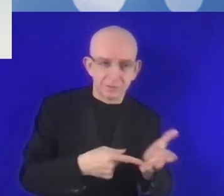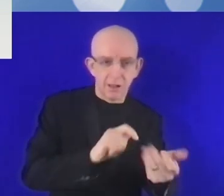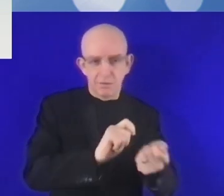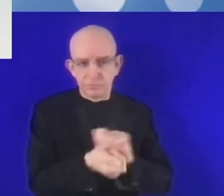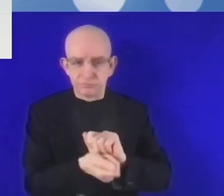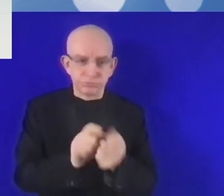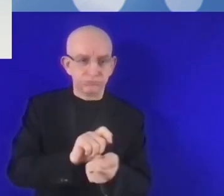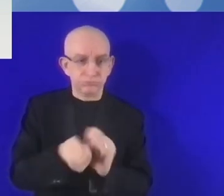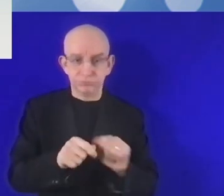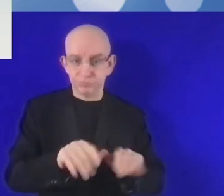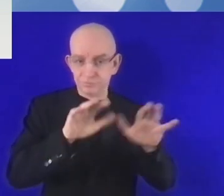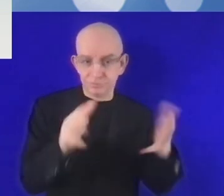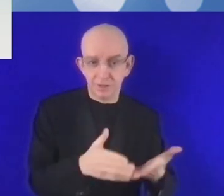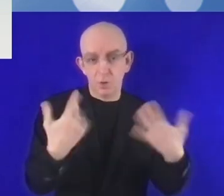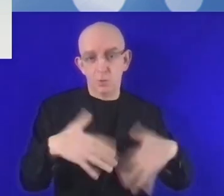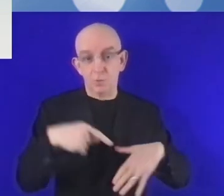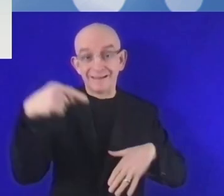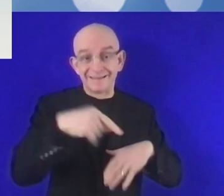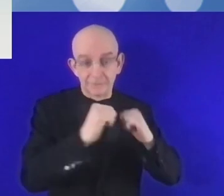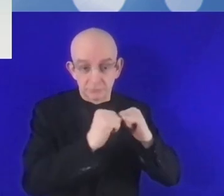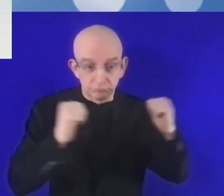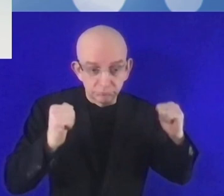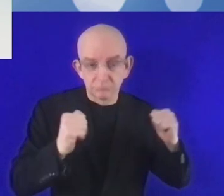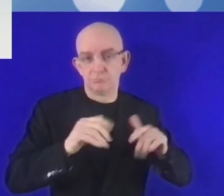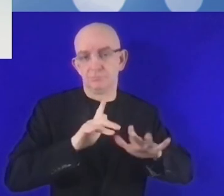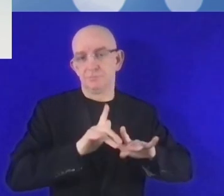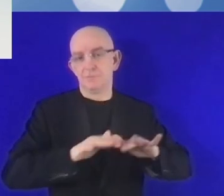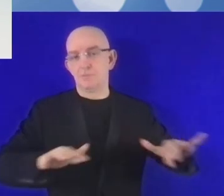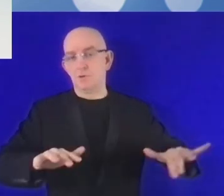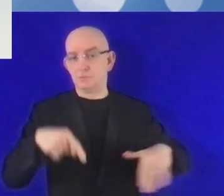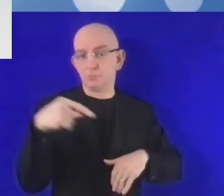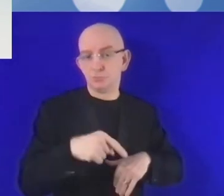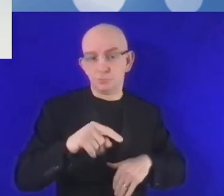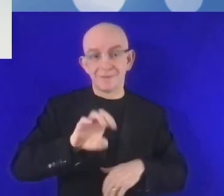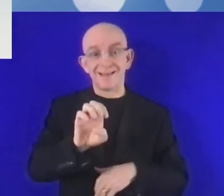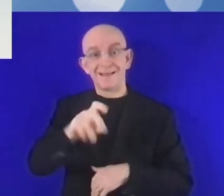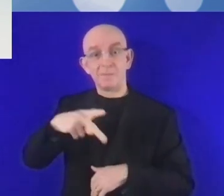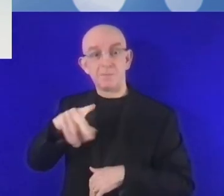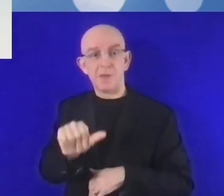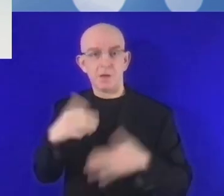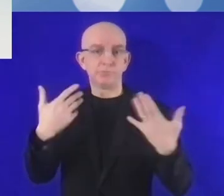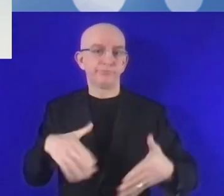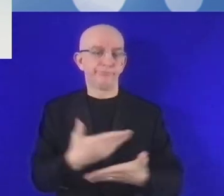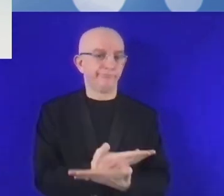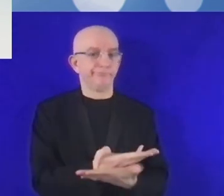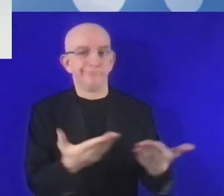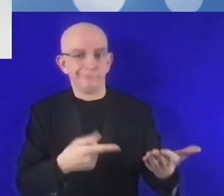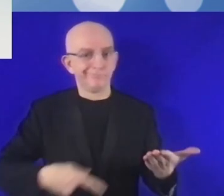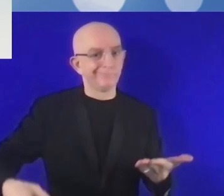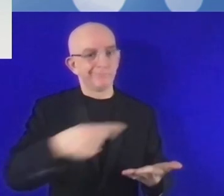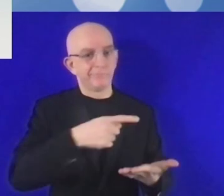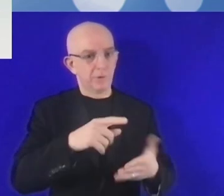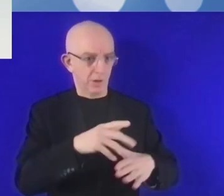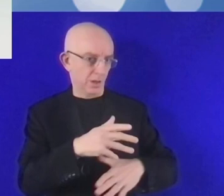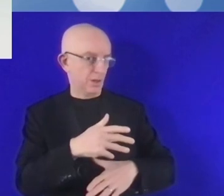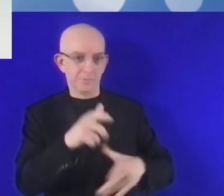Of course, we all understand that the success of the internet and its importance to our daily lives brings with it new responsibilities.